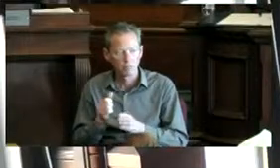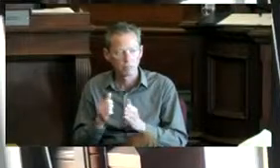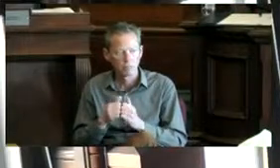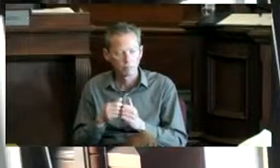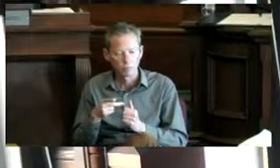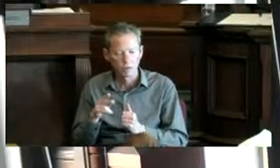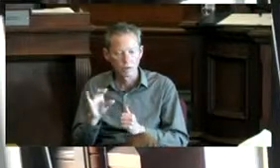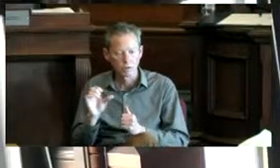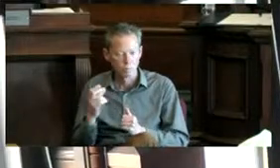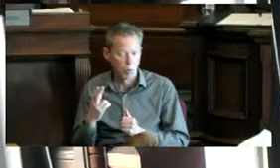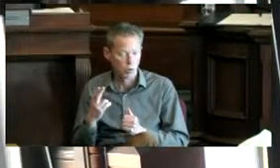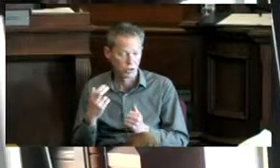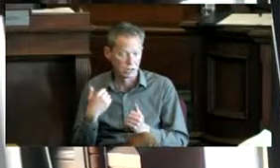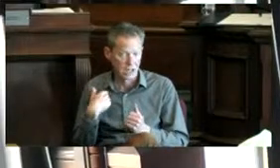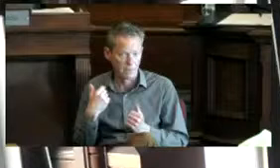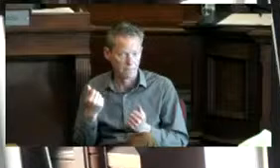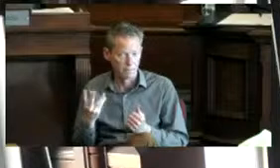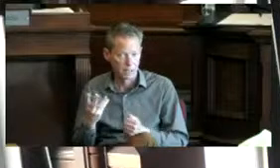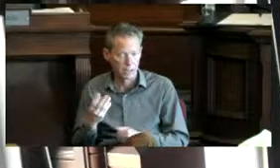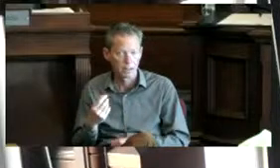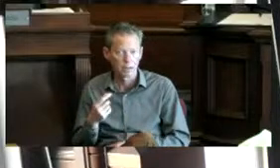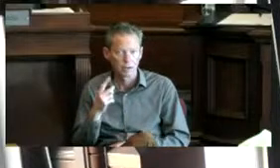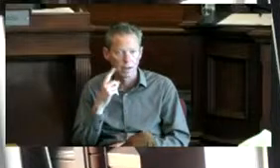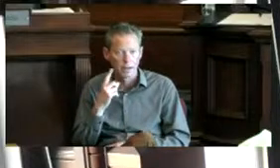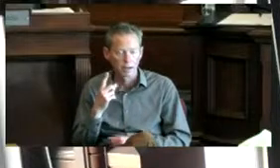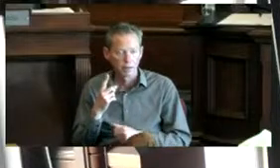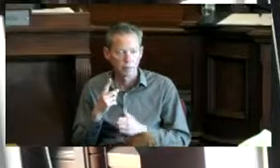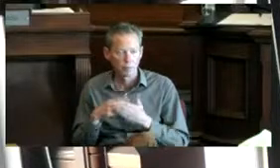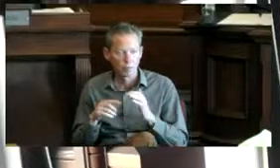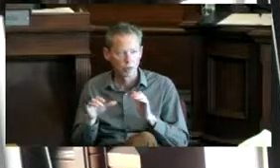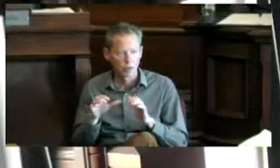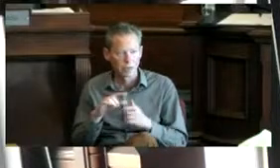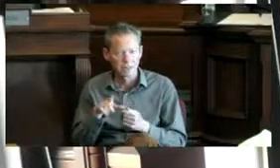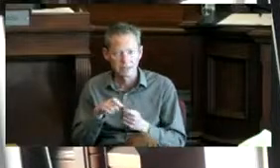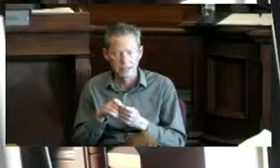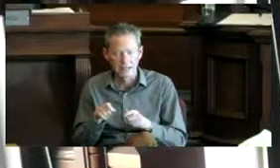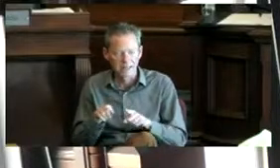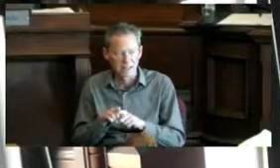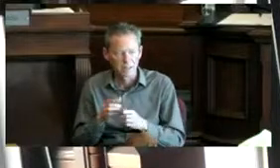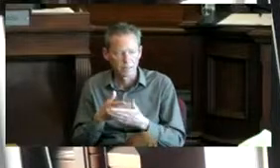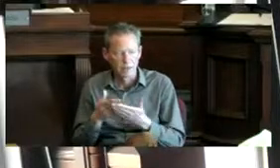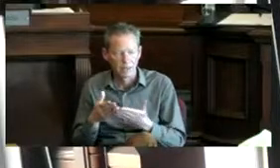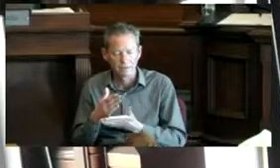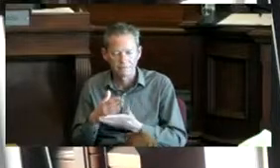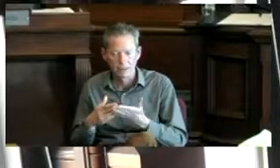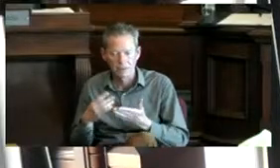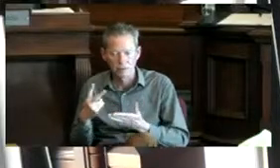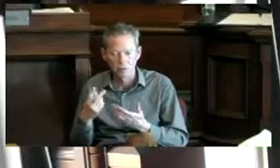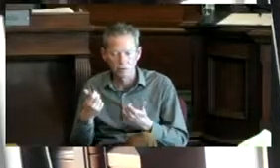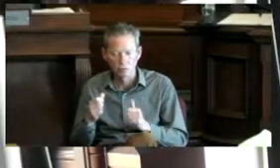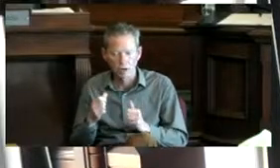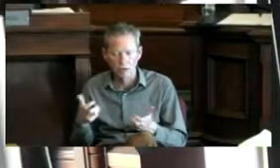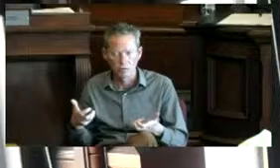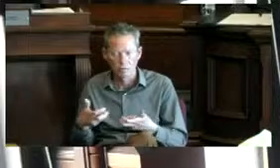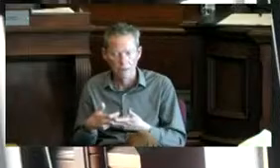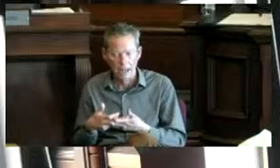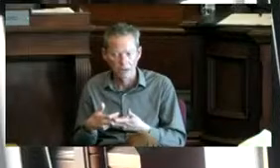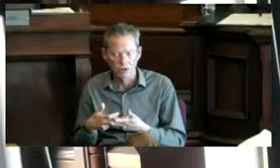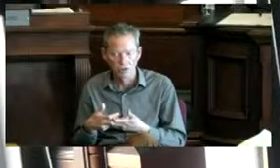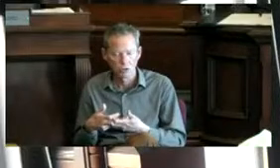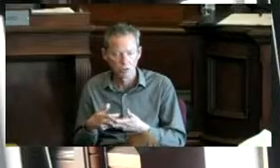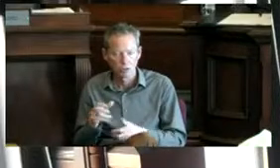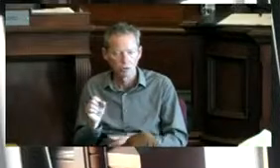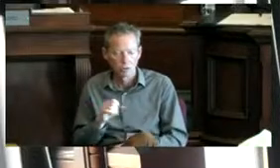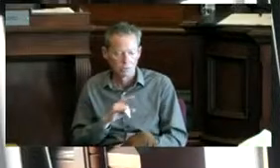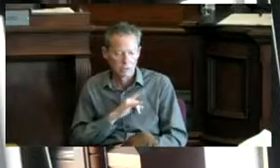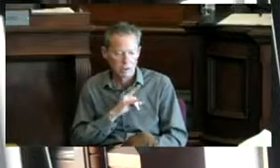porches. So I think what we're doing is exactly the same thing in phase two, trying to match the